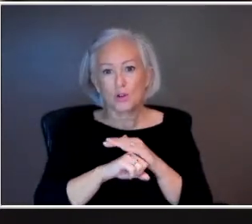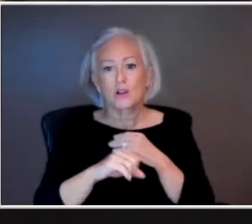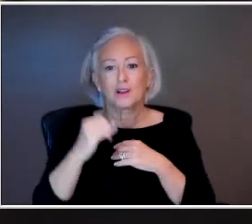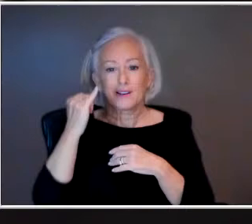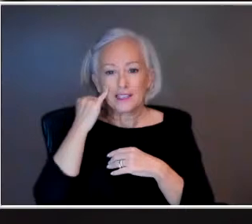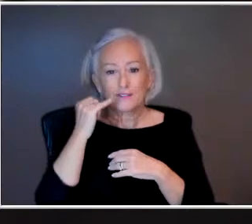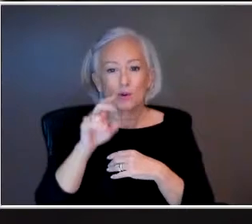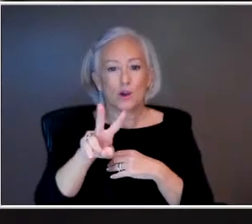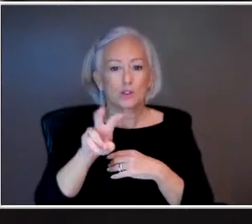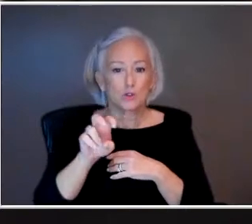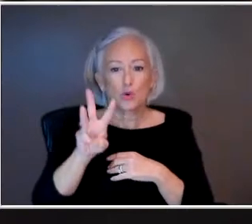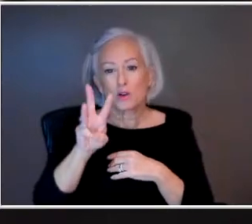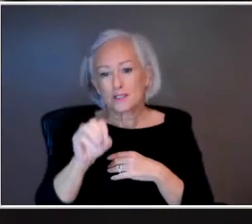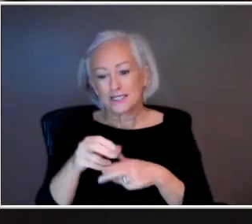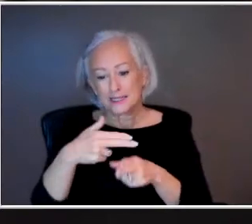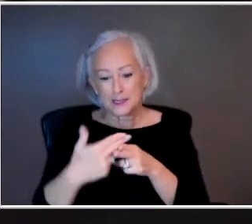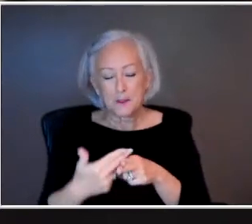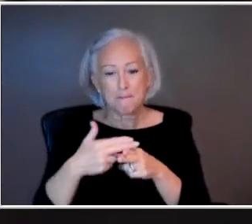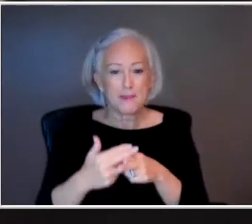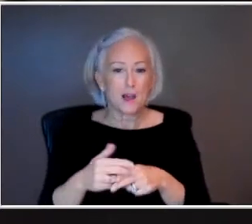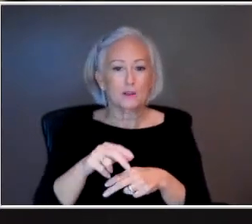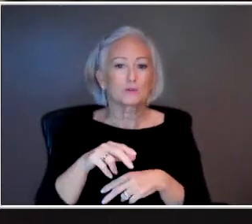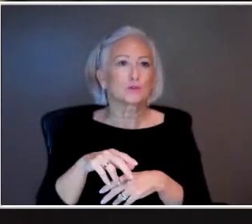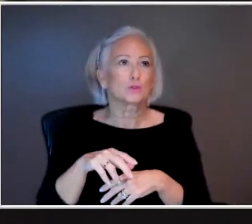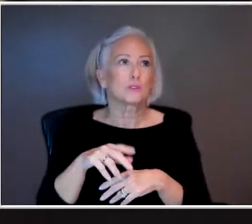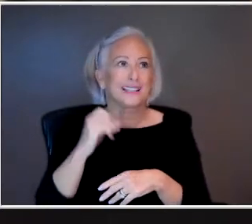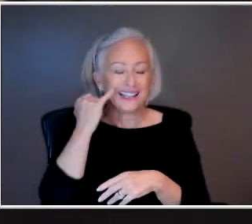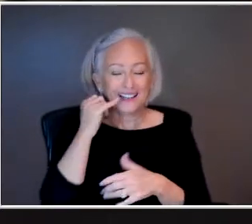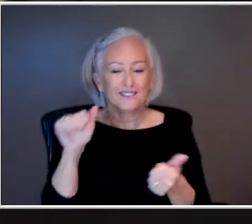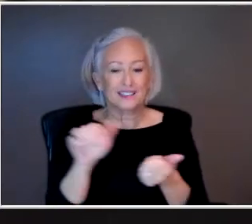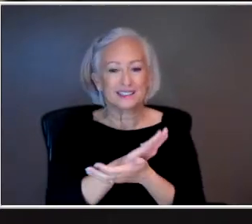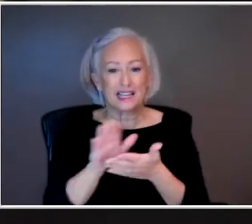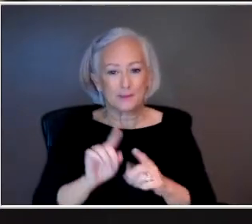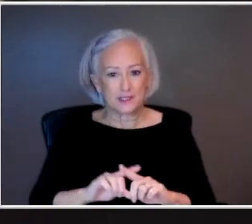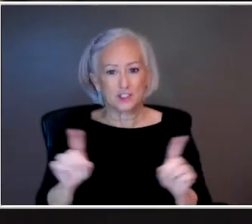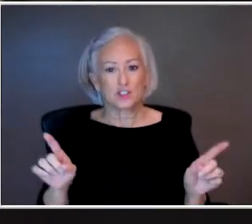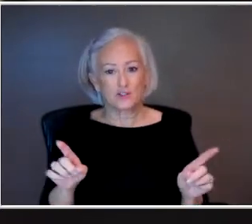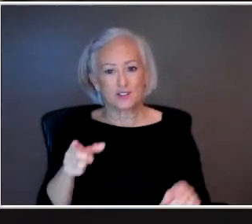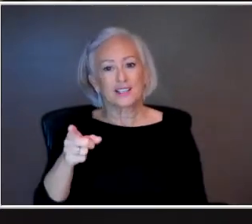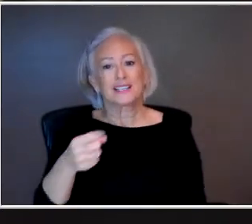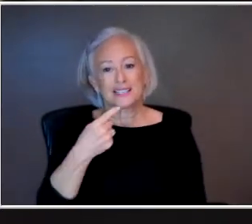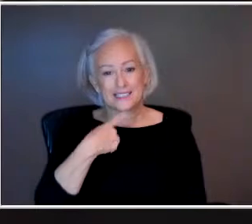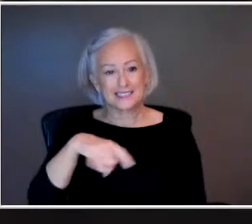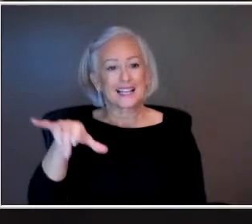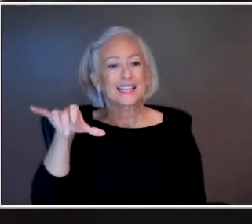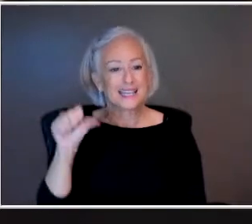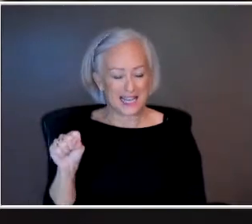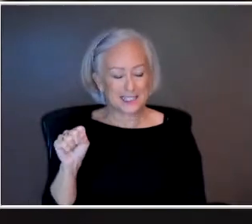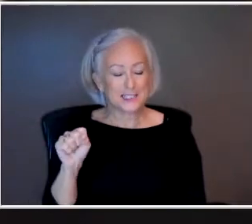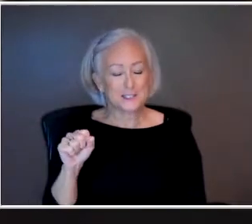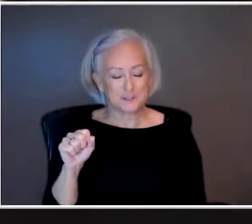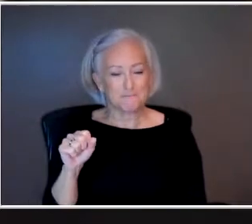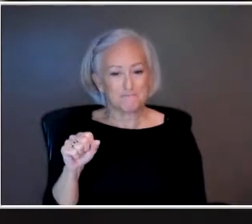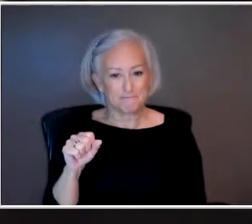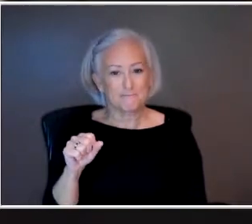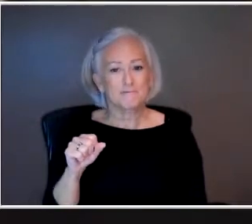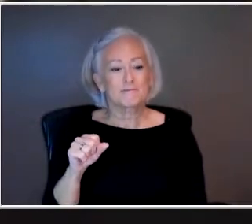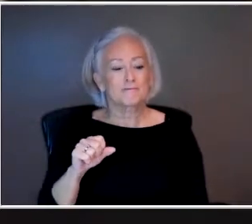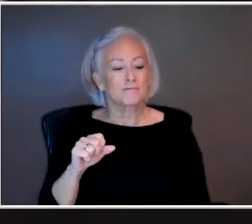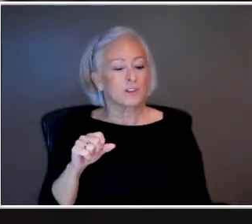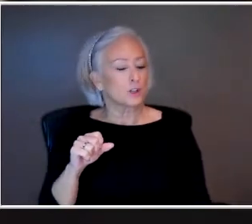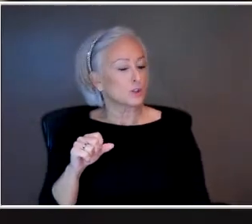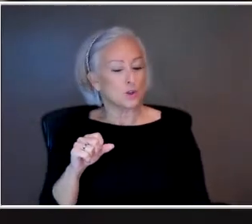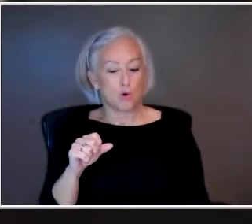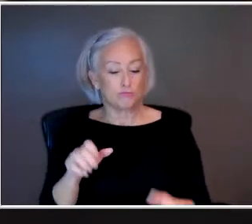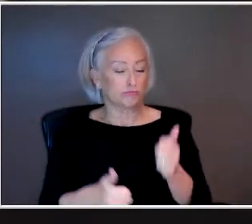70 pounds, if the damages would be different. And he said absolutely. The biggest takeaway here